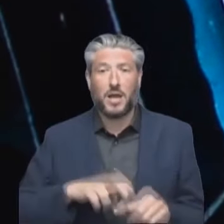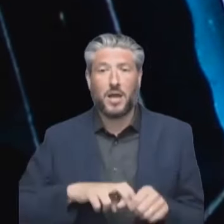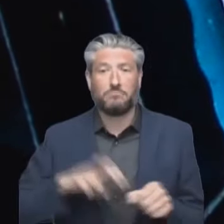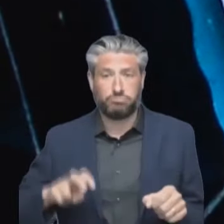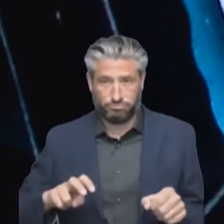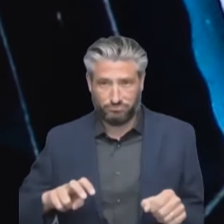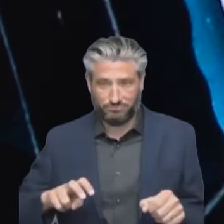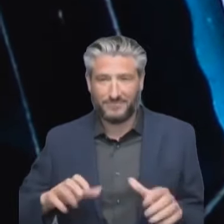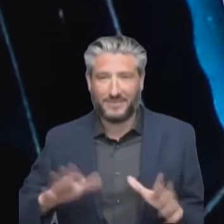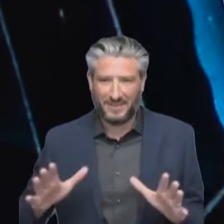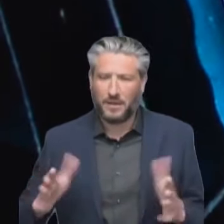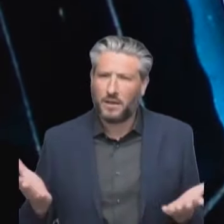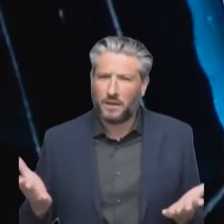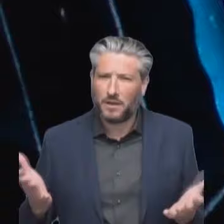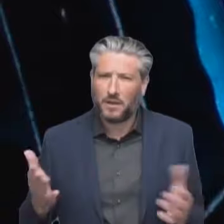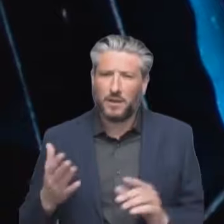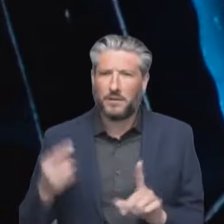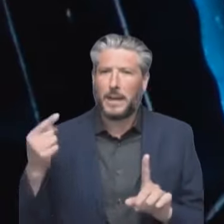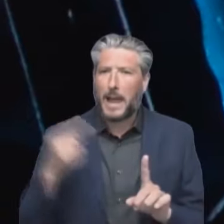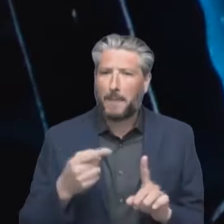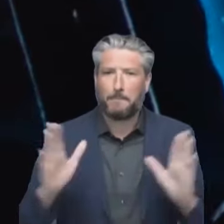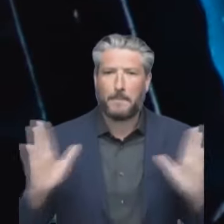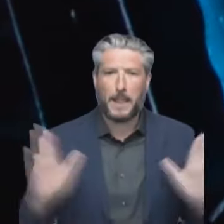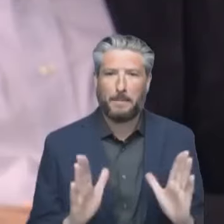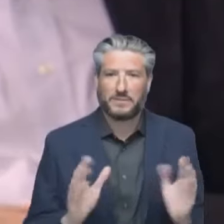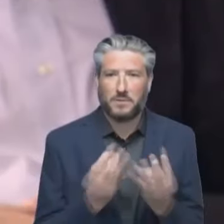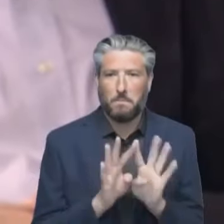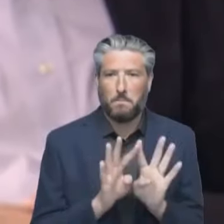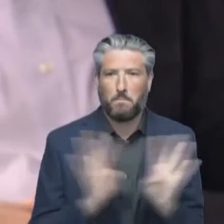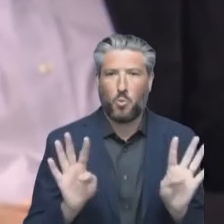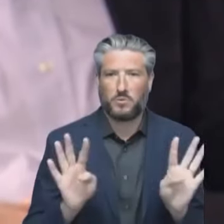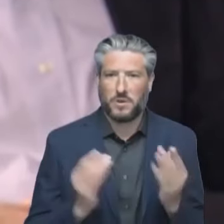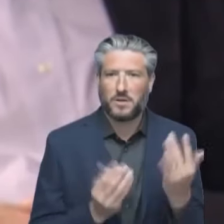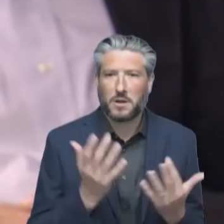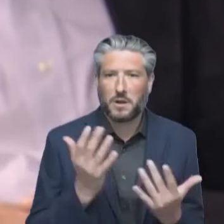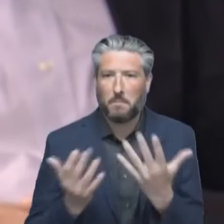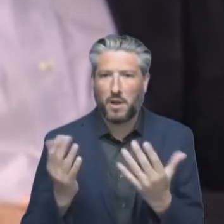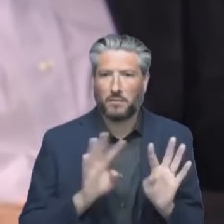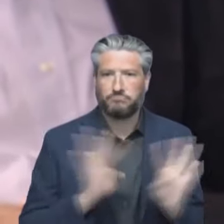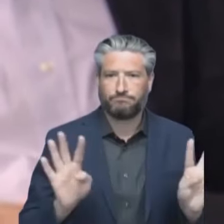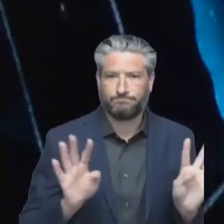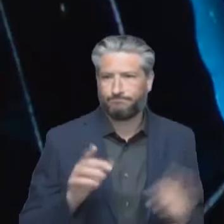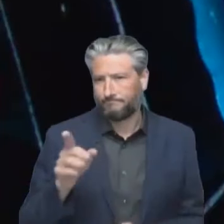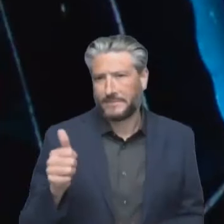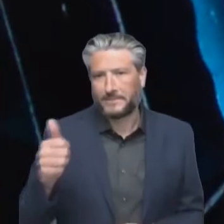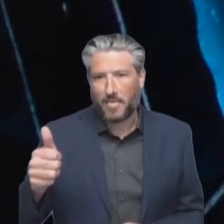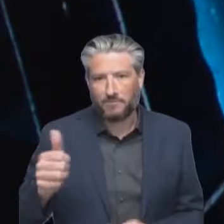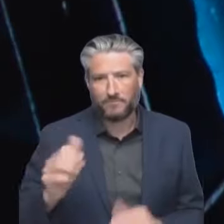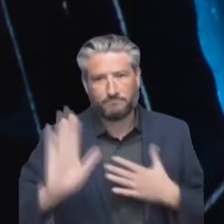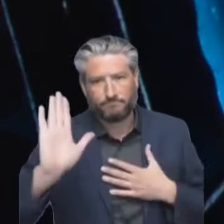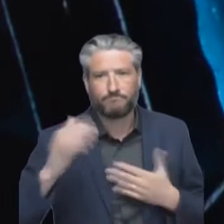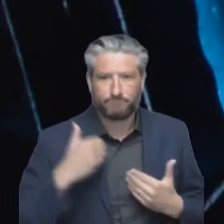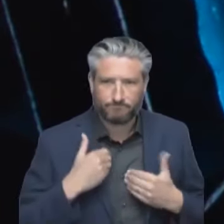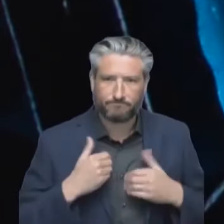limiting the number of its members, proposed that he should end his own mandate 1 year in advance. I would really like to thank him